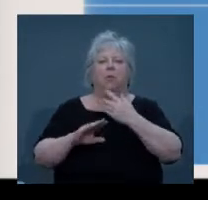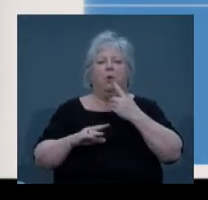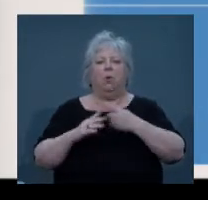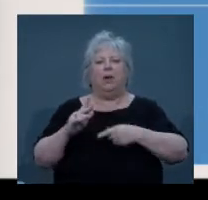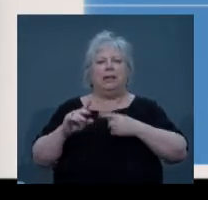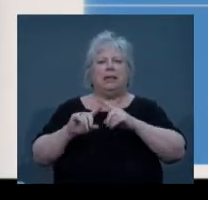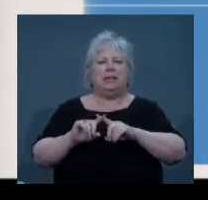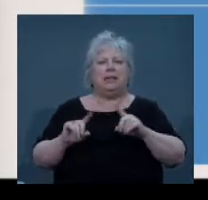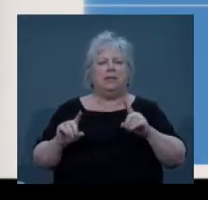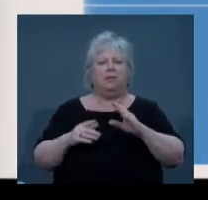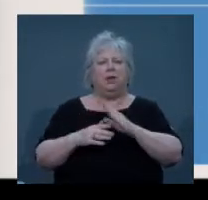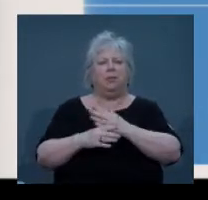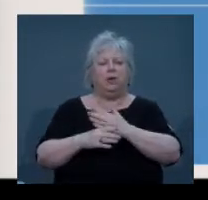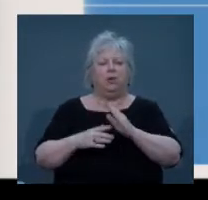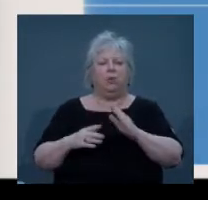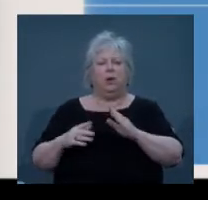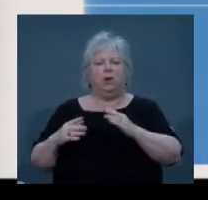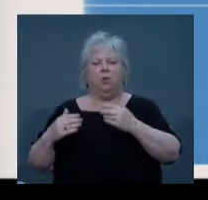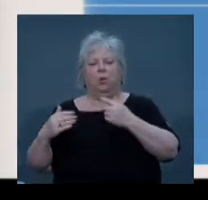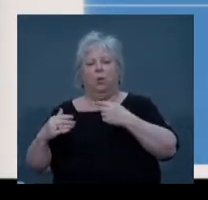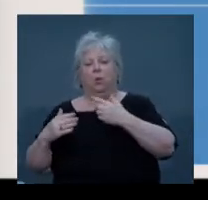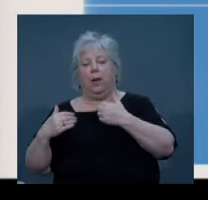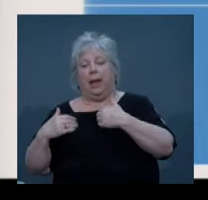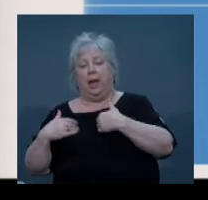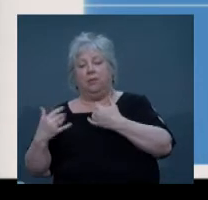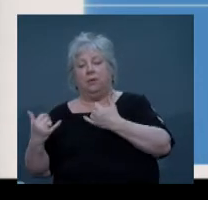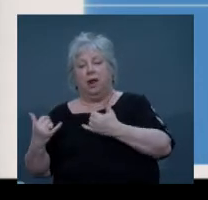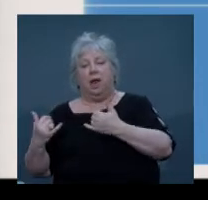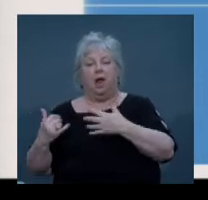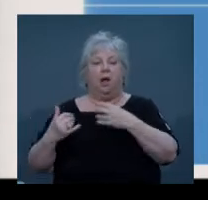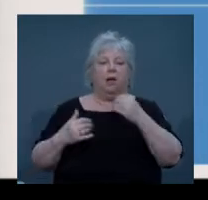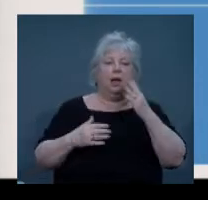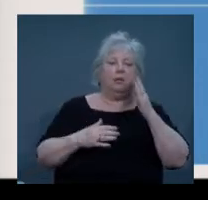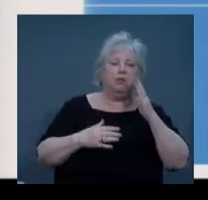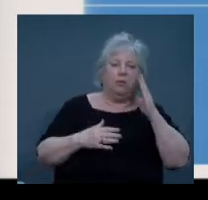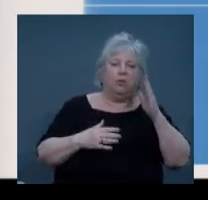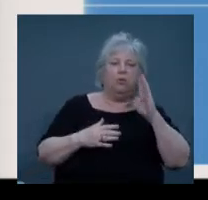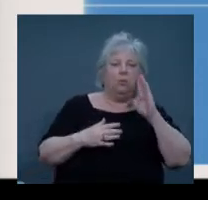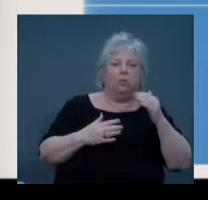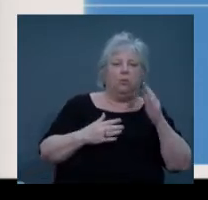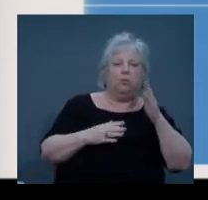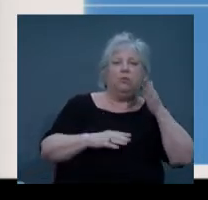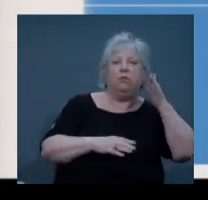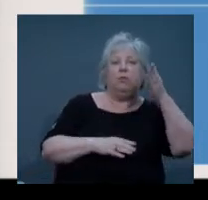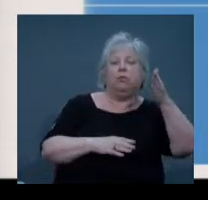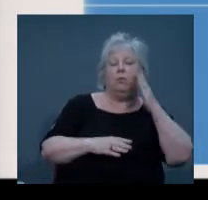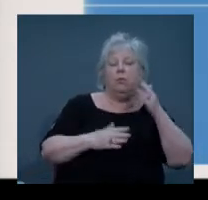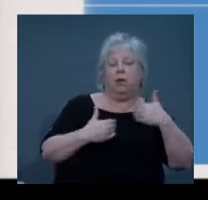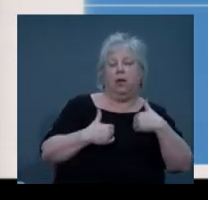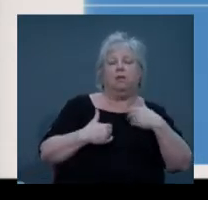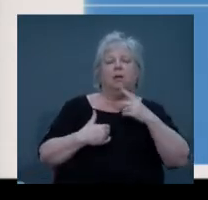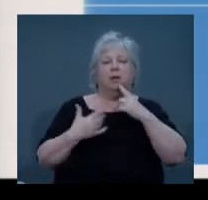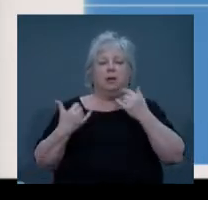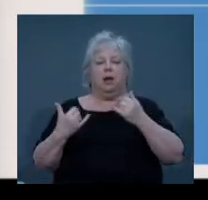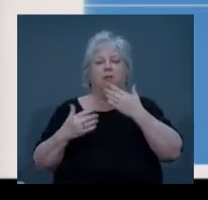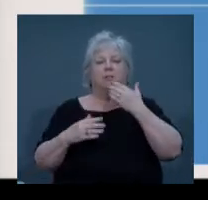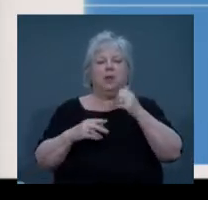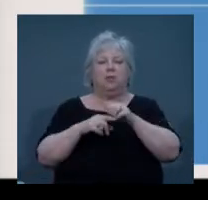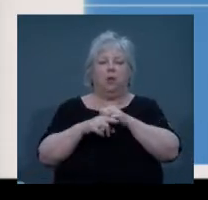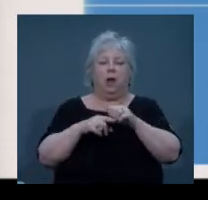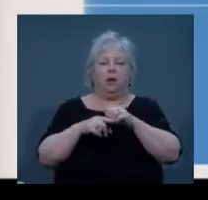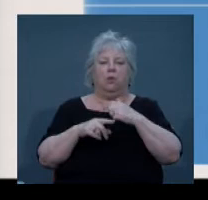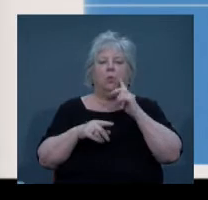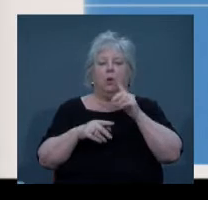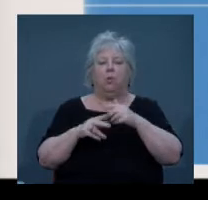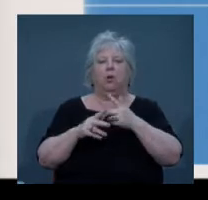what we have and what we're going to. It is the best practice. We be consistent